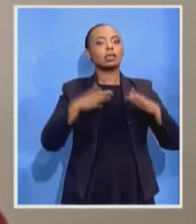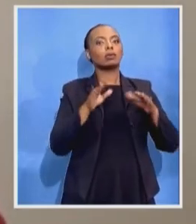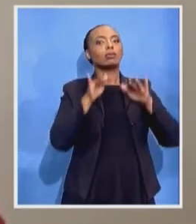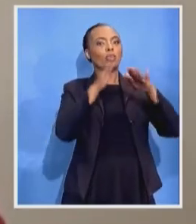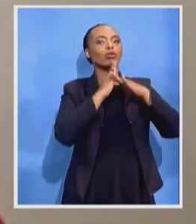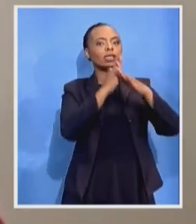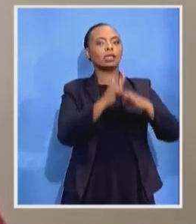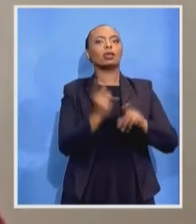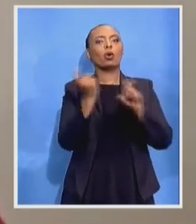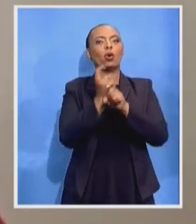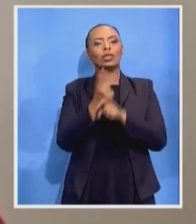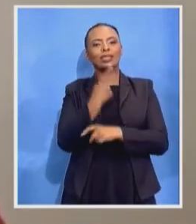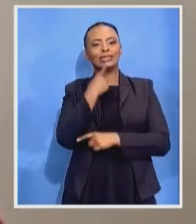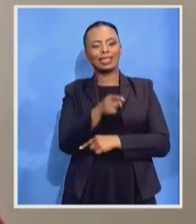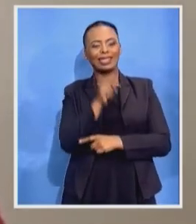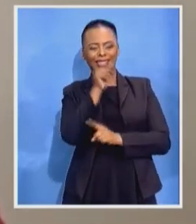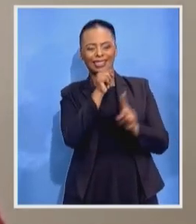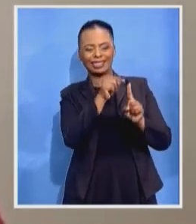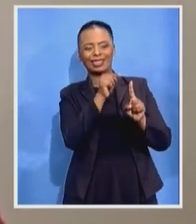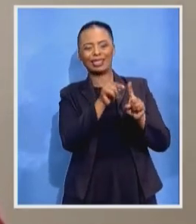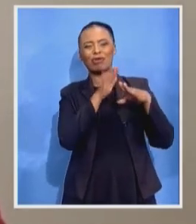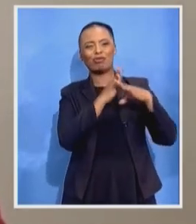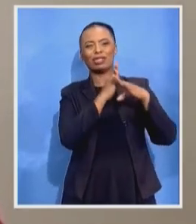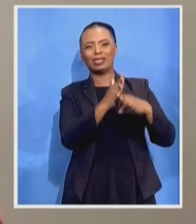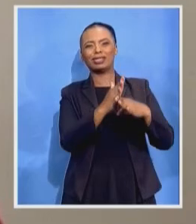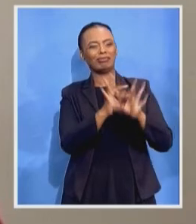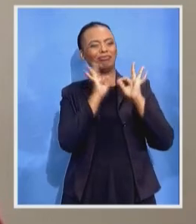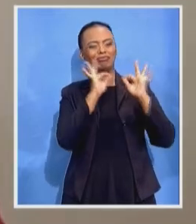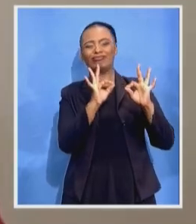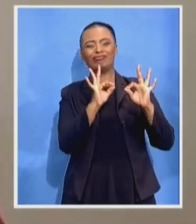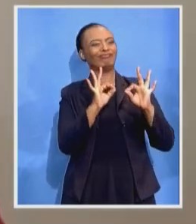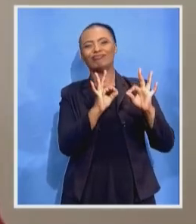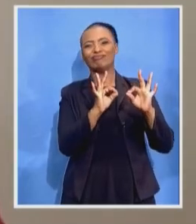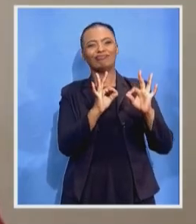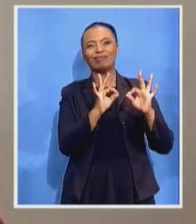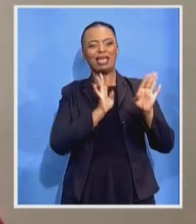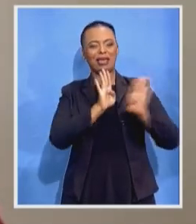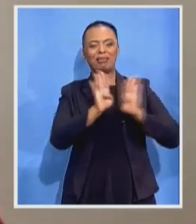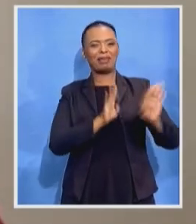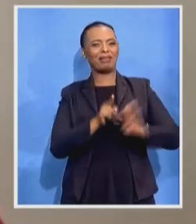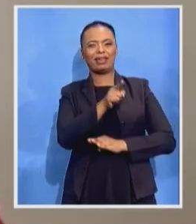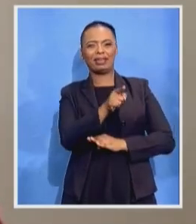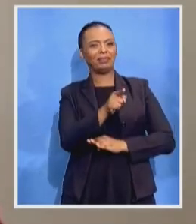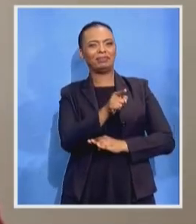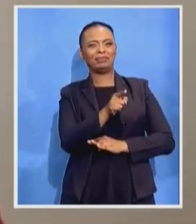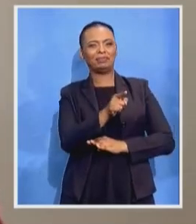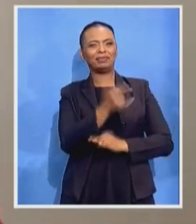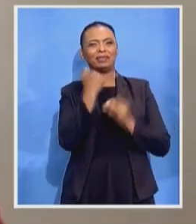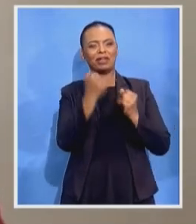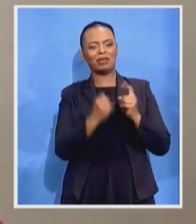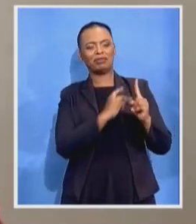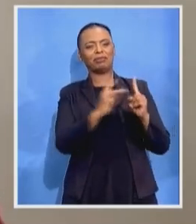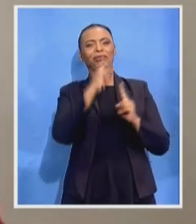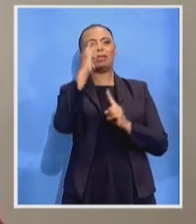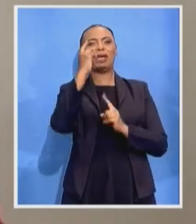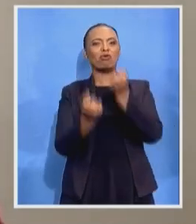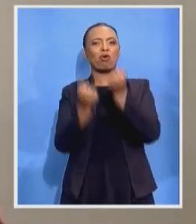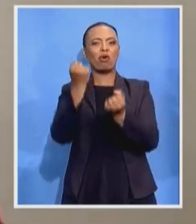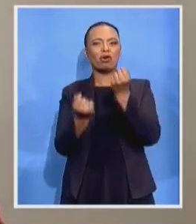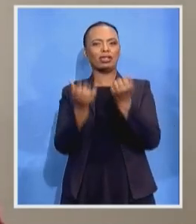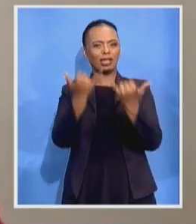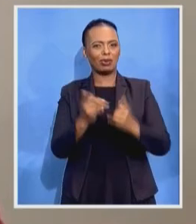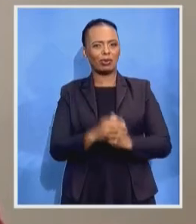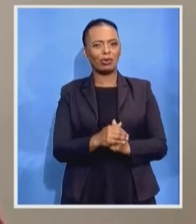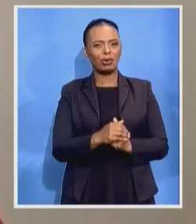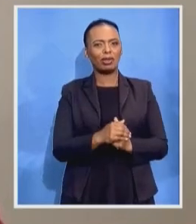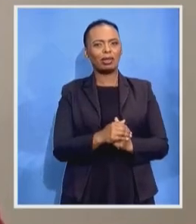standard. The way she has been behaving, we are being vindicated now by the courts, does not befit the office of a public